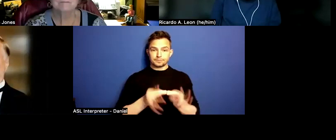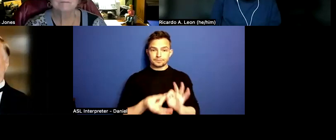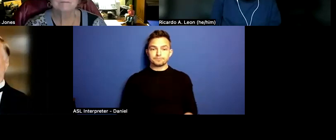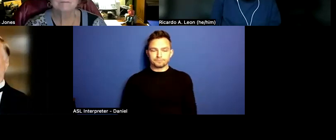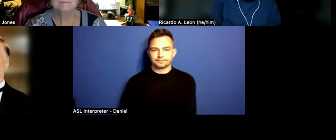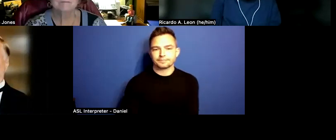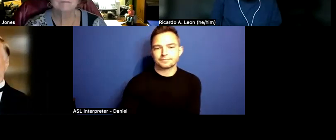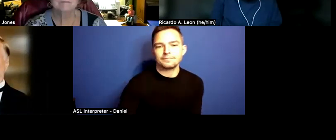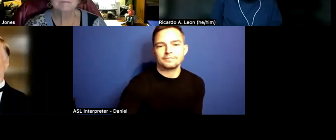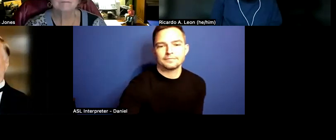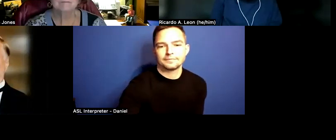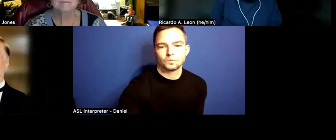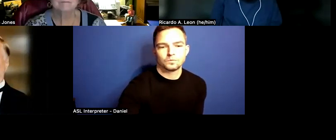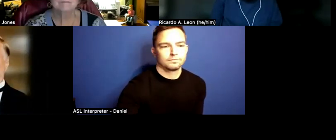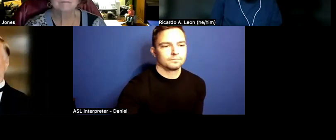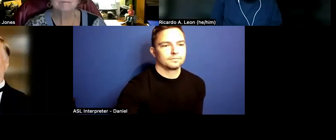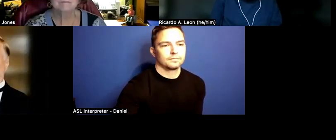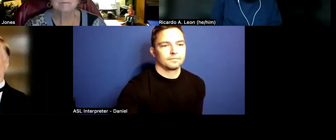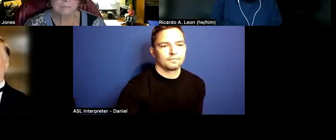as an issue of